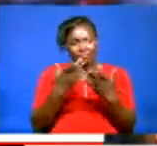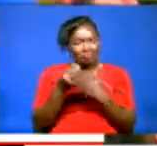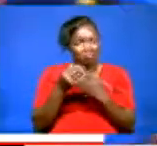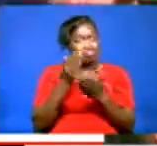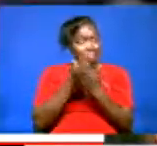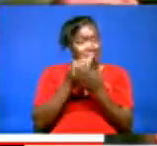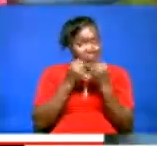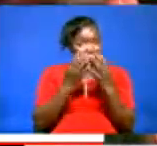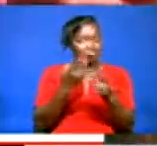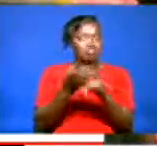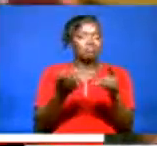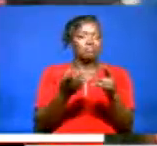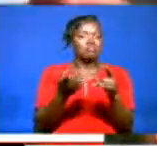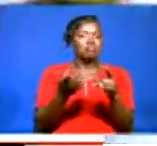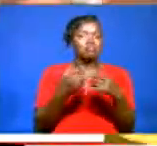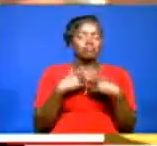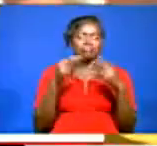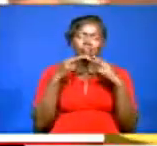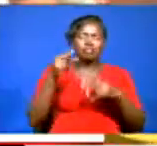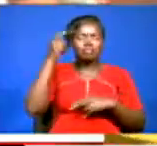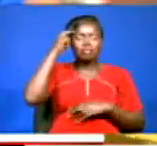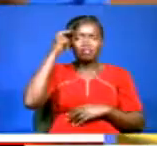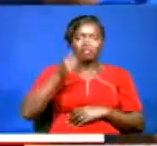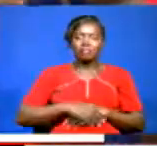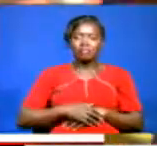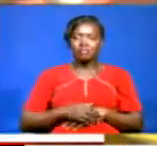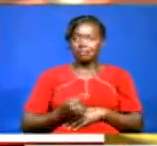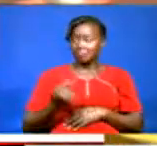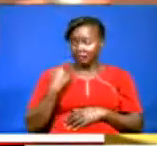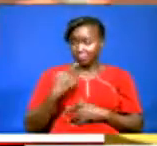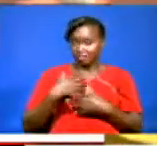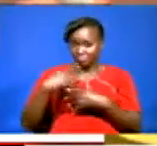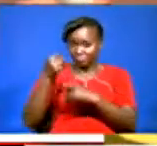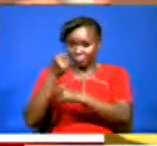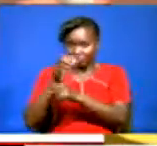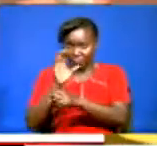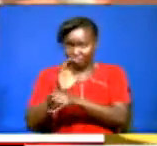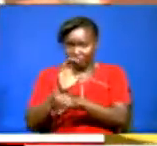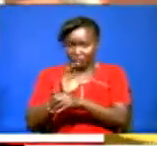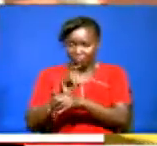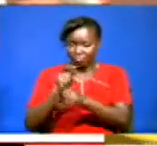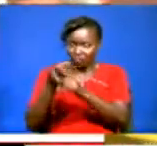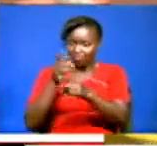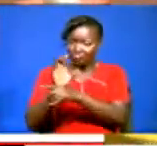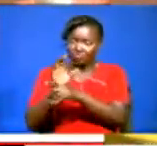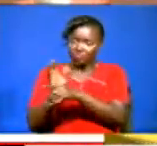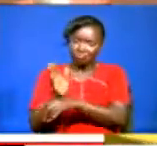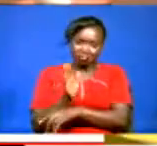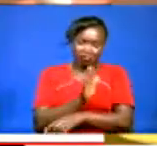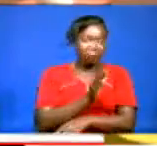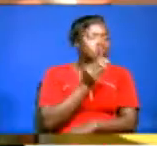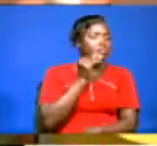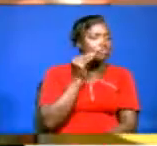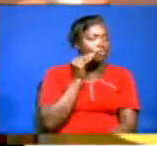but we have a peace of mind. Siku yangu ya jana nilienda kanisa, nikitokea church nilienda to home.